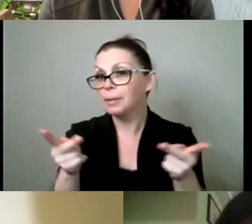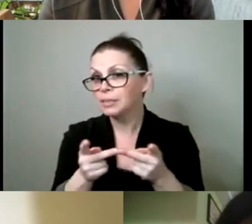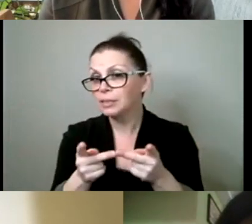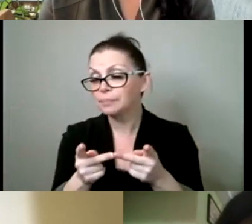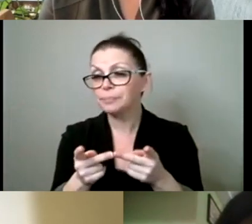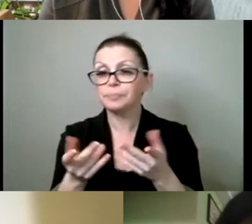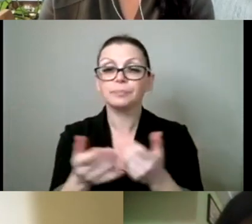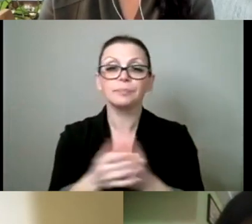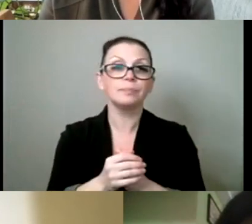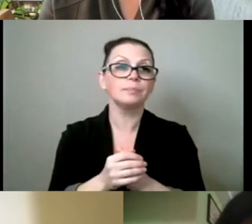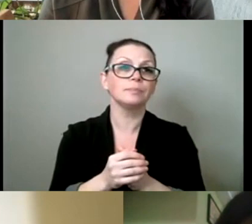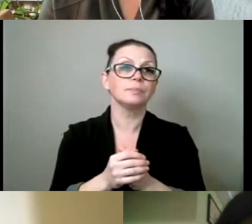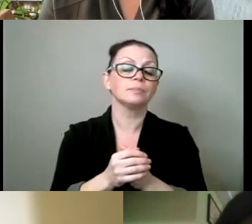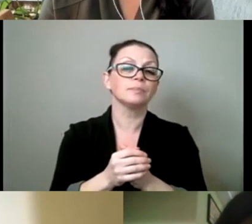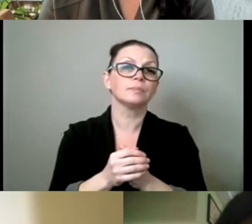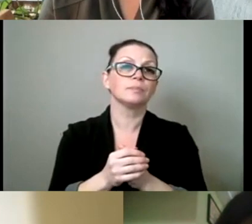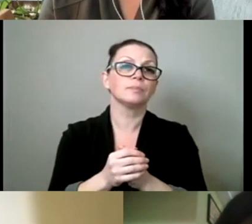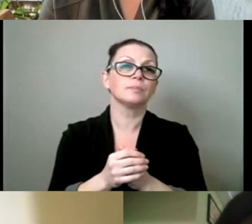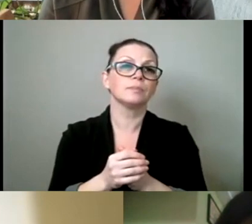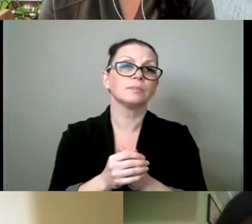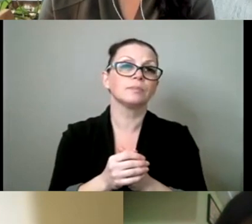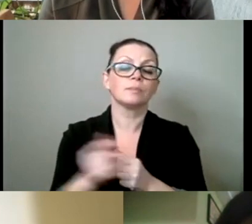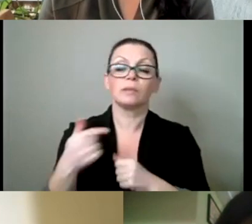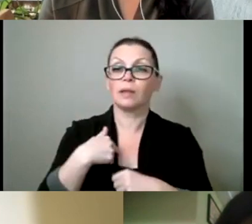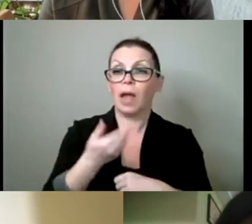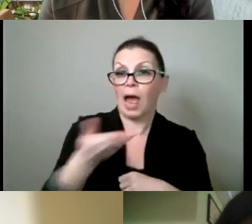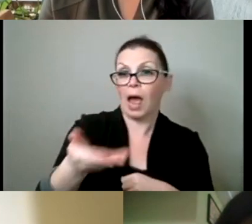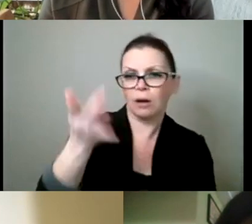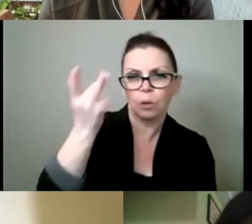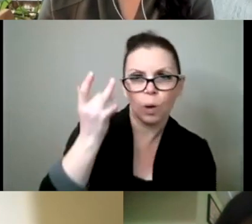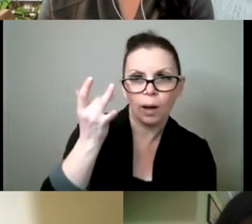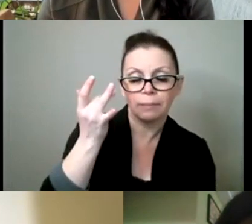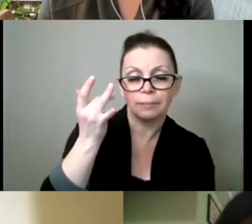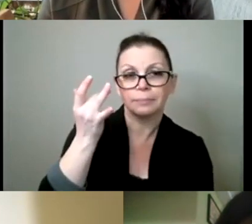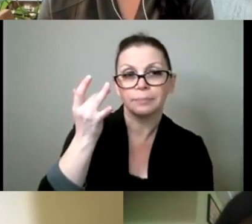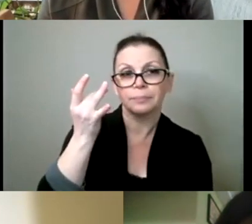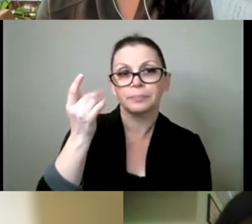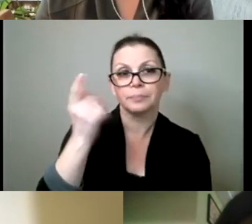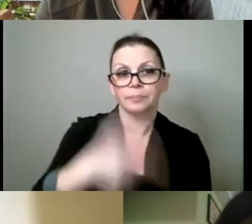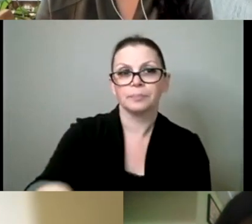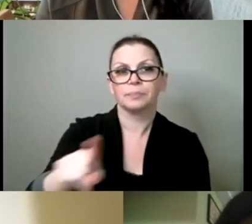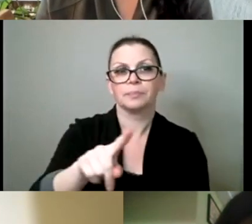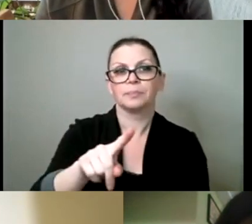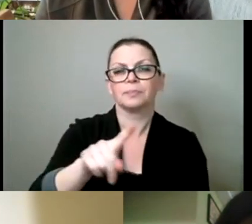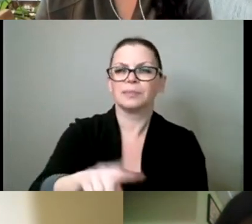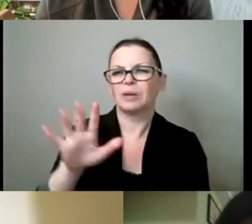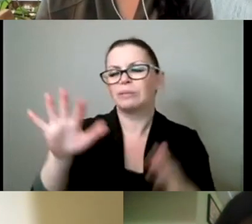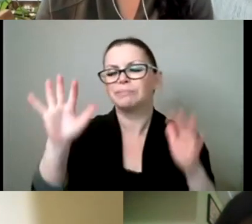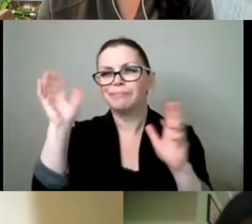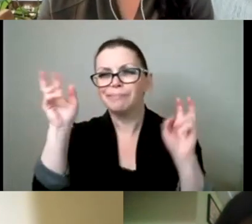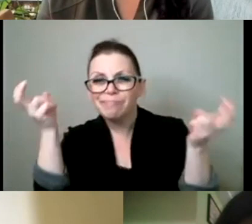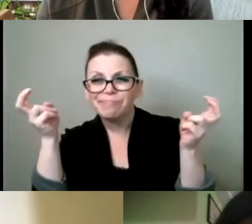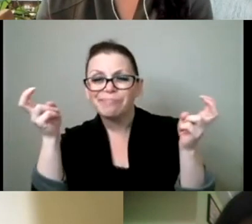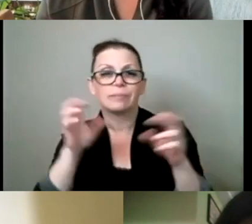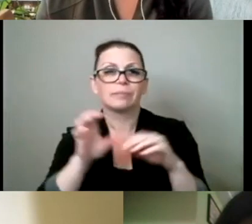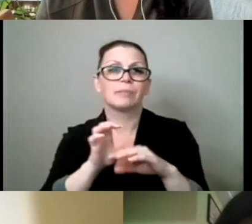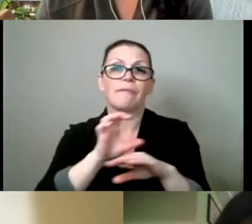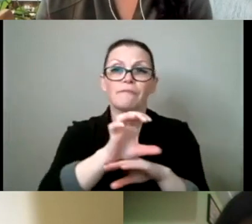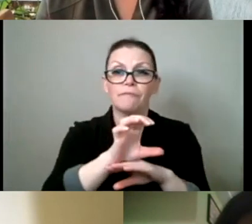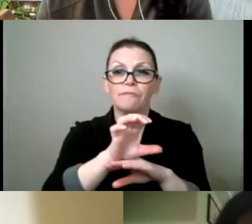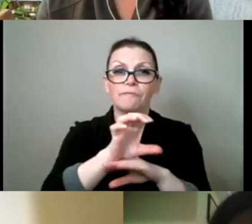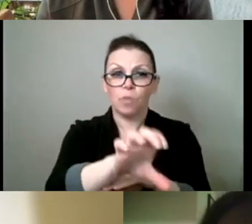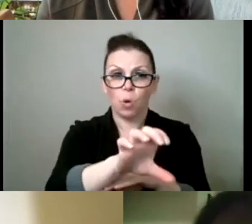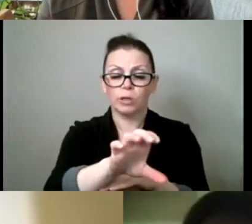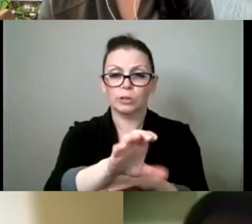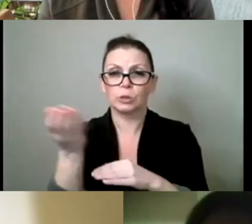where they're sort of, I was hired because they were kind of forced to bring someone of